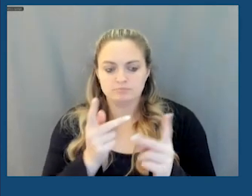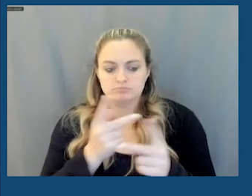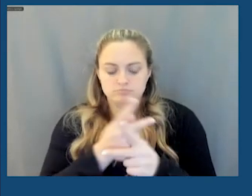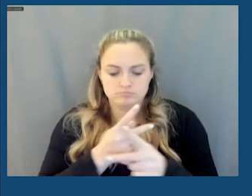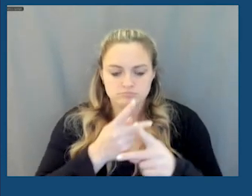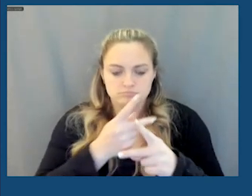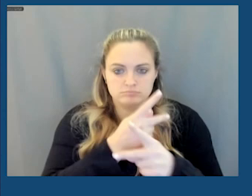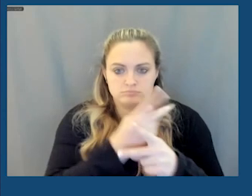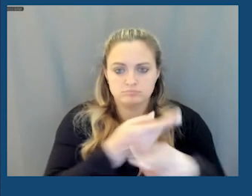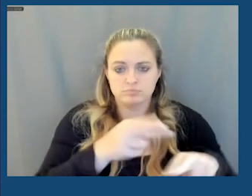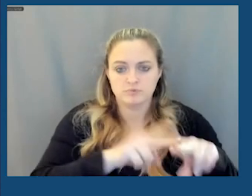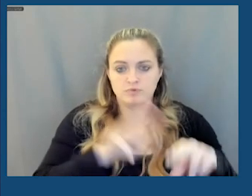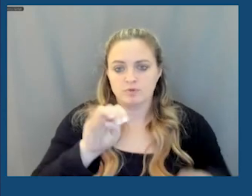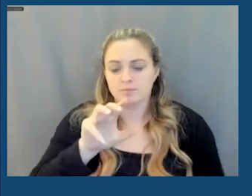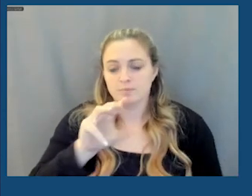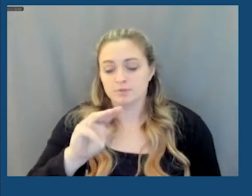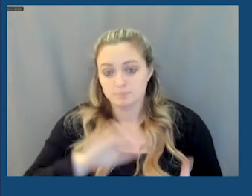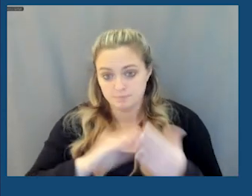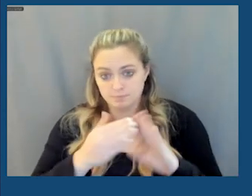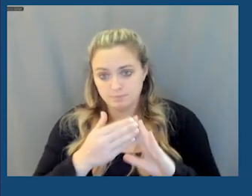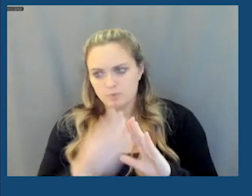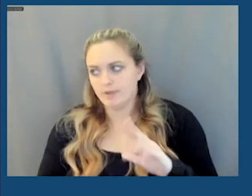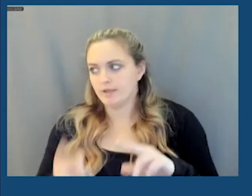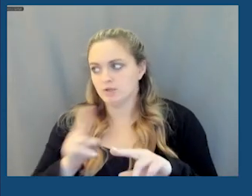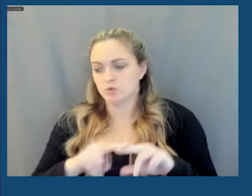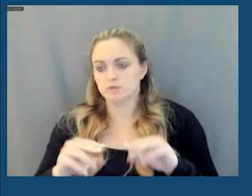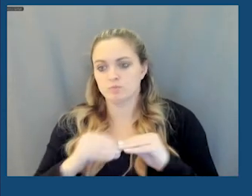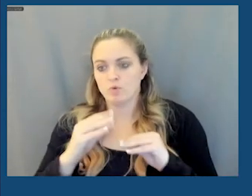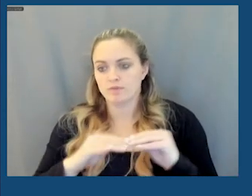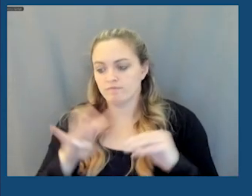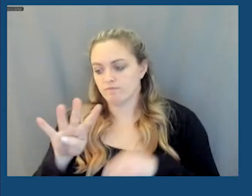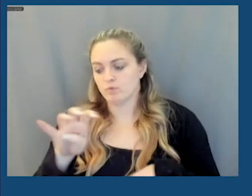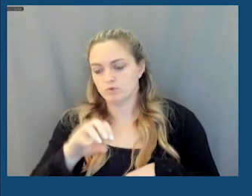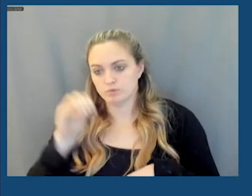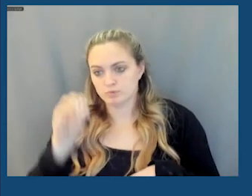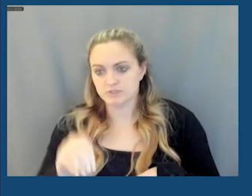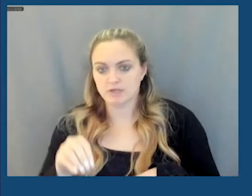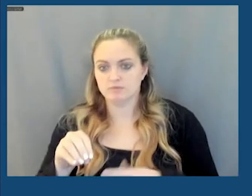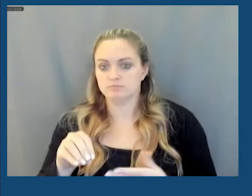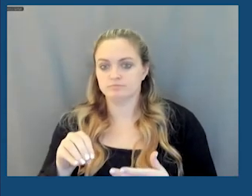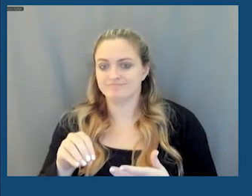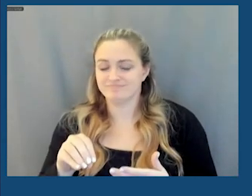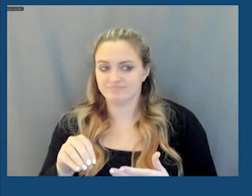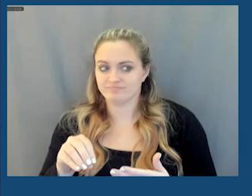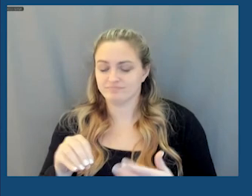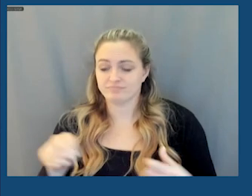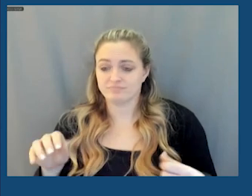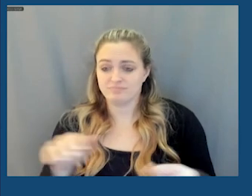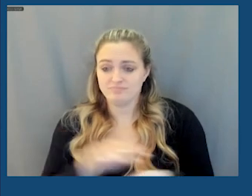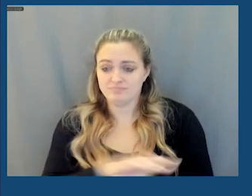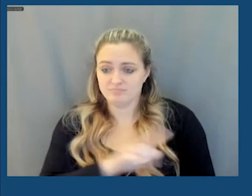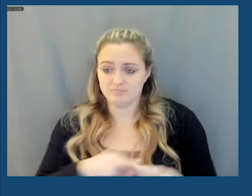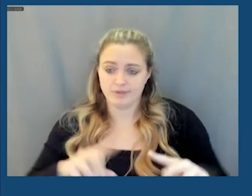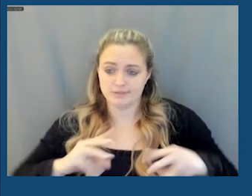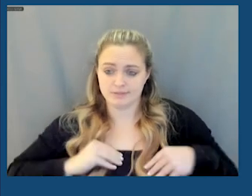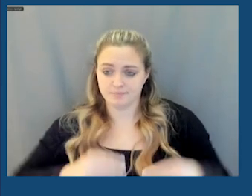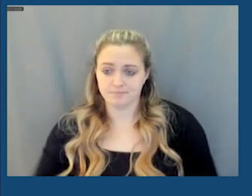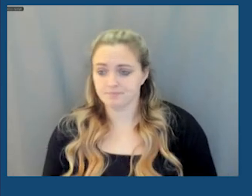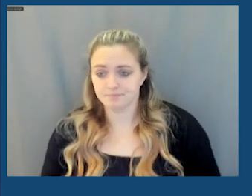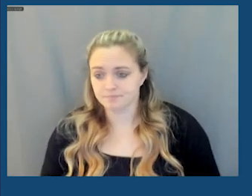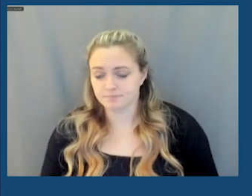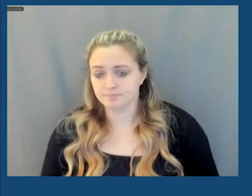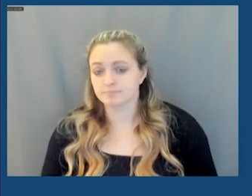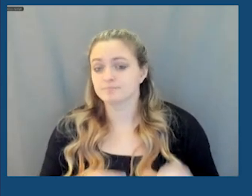Muslim community, and they have increased more than 400%, which is completely unacceptable. First, I'm